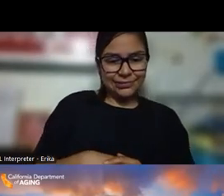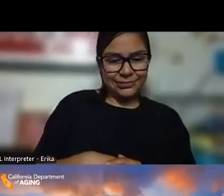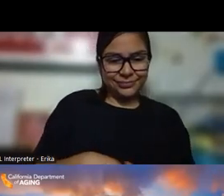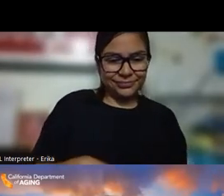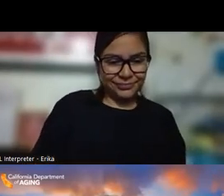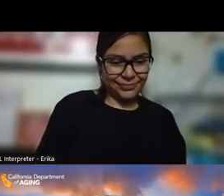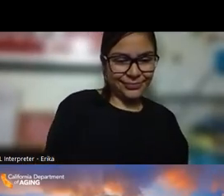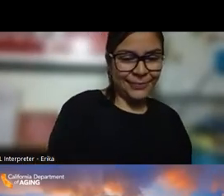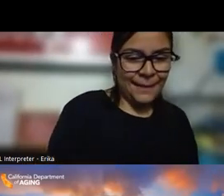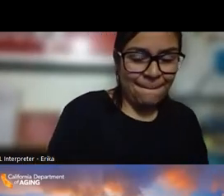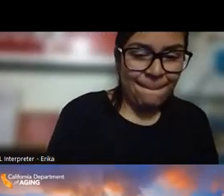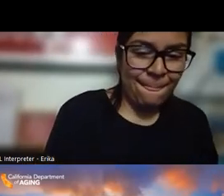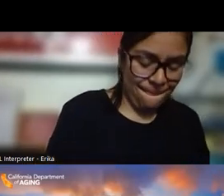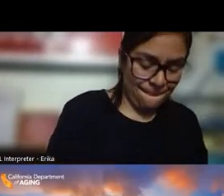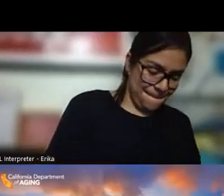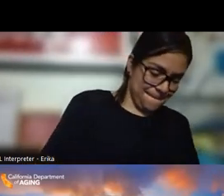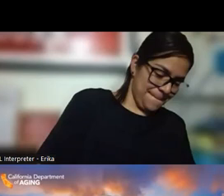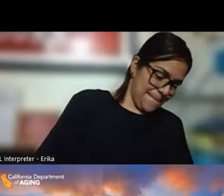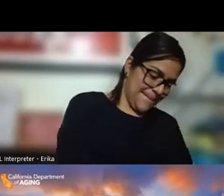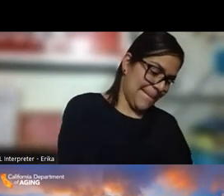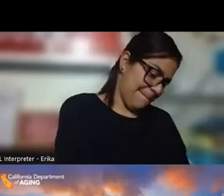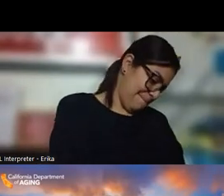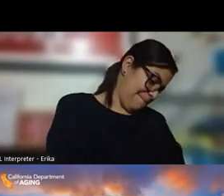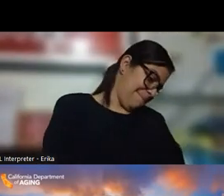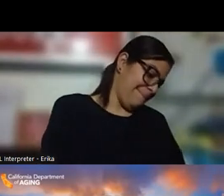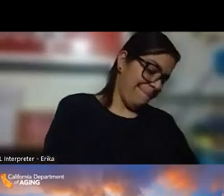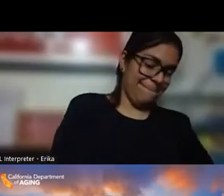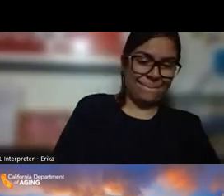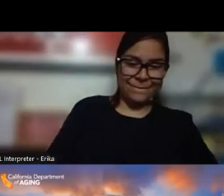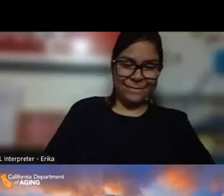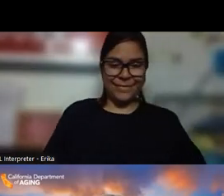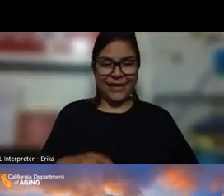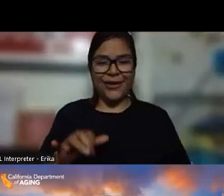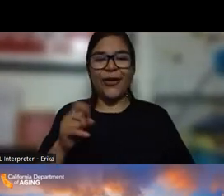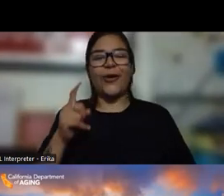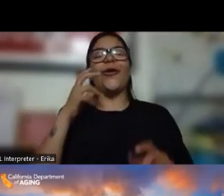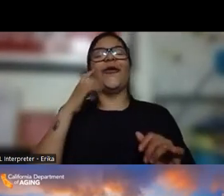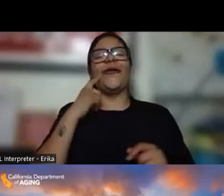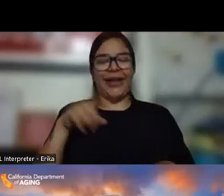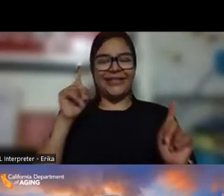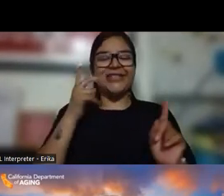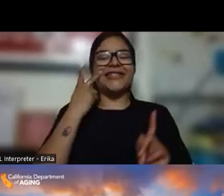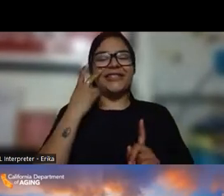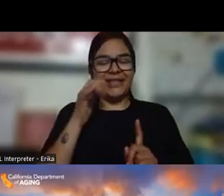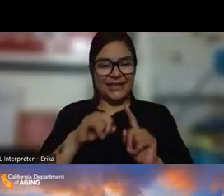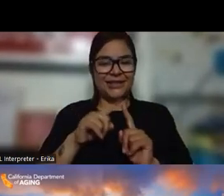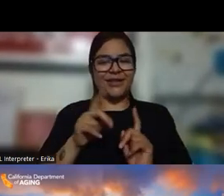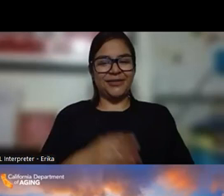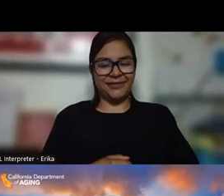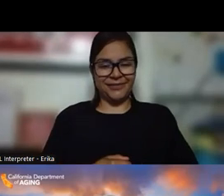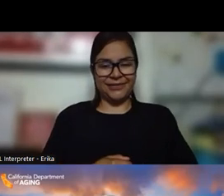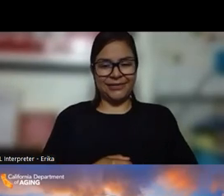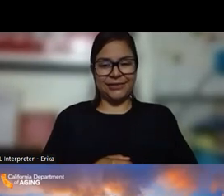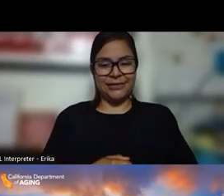We have Riverside and San Bernardino. There we are, the Inland Caregiver Resource Center. Yeah, Okay. you got that. Monterey County, the city of